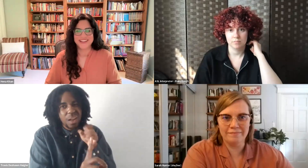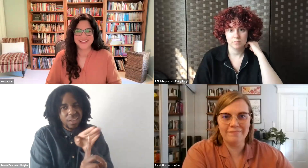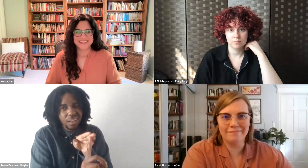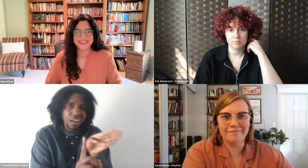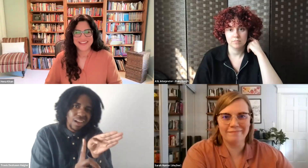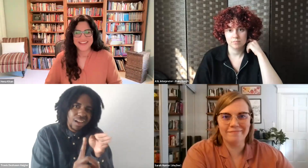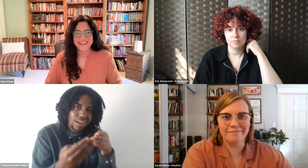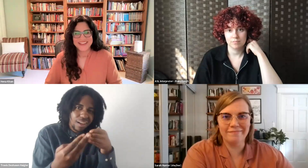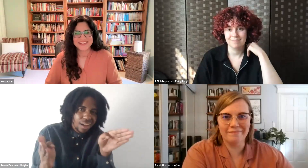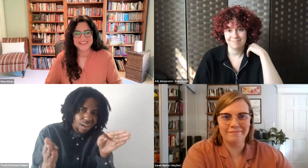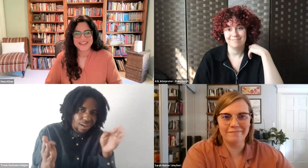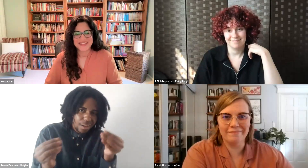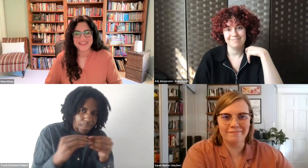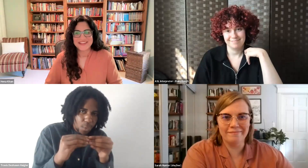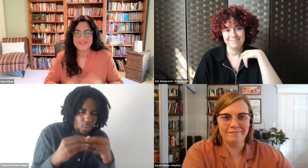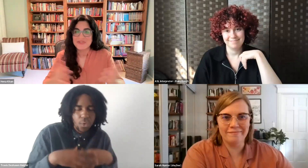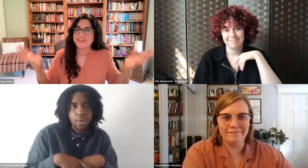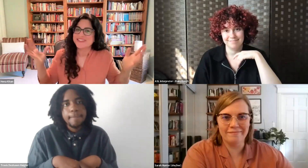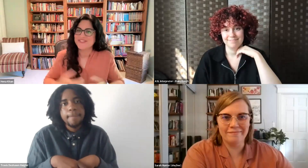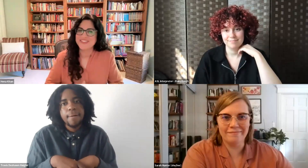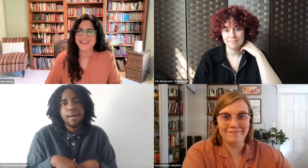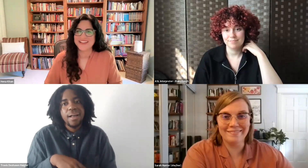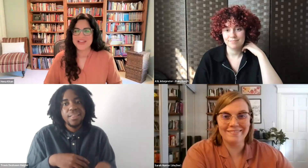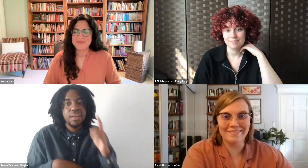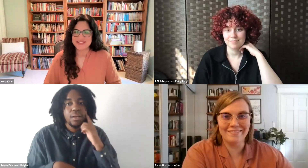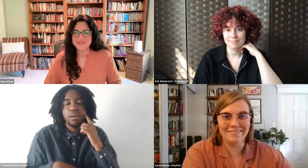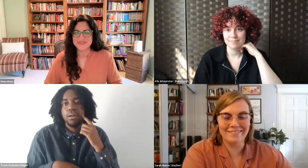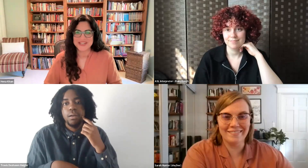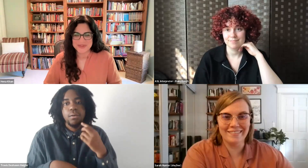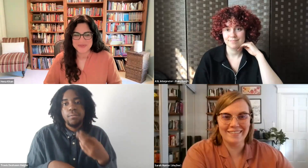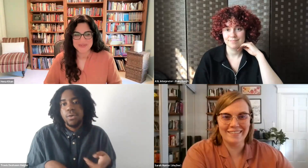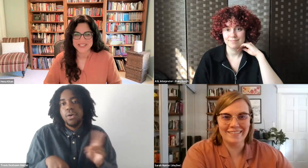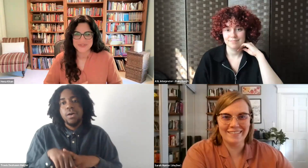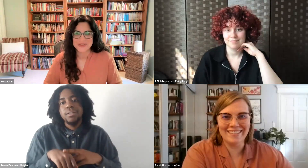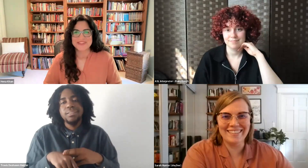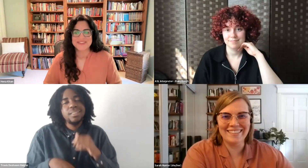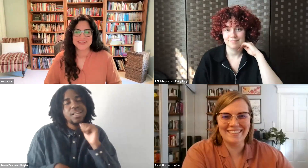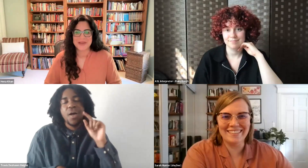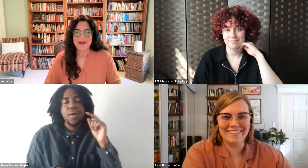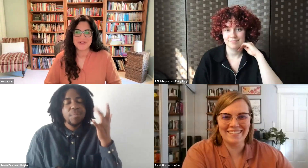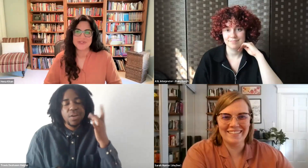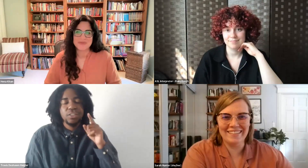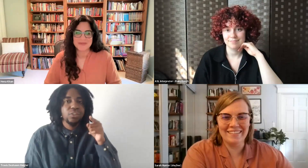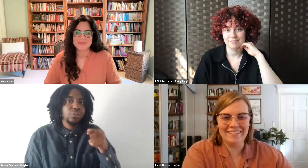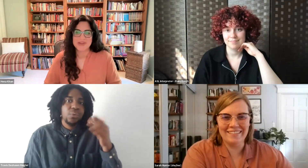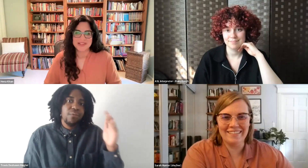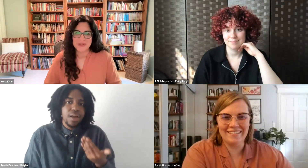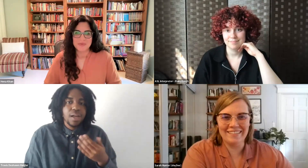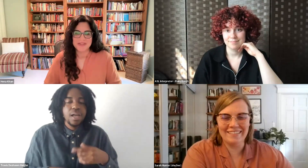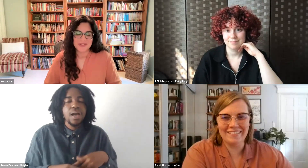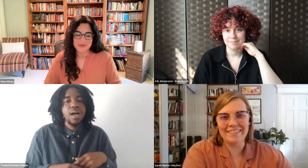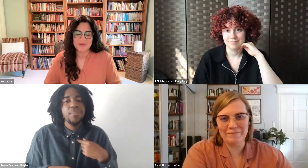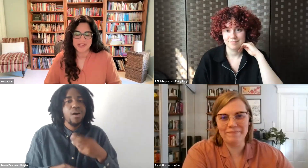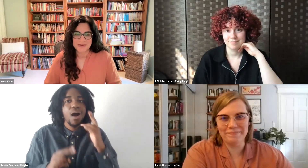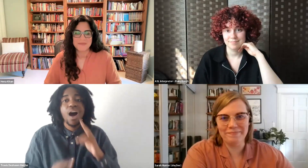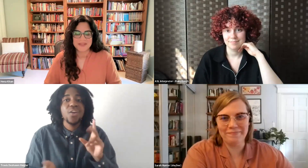broader. and I think, of course, everything, not because you invited me, but because I truly believe it, and I'm honored to be published by Lee&Low.